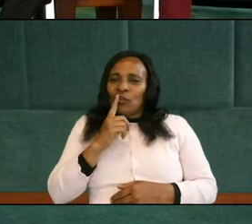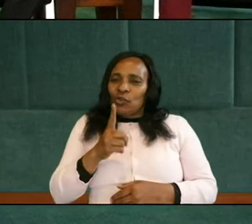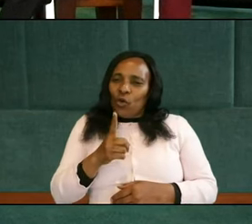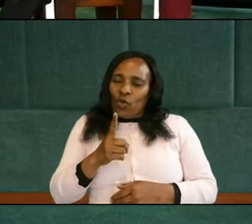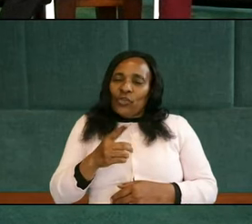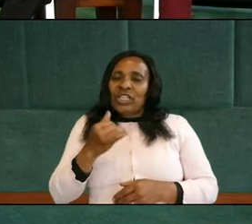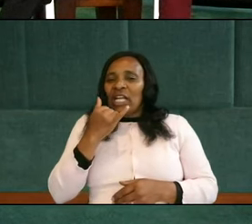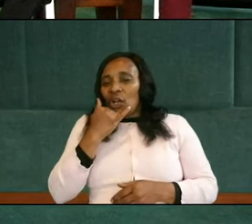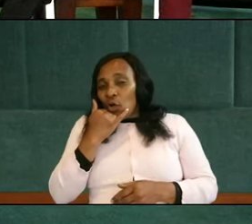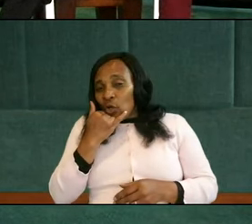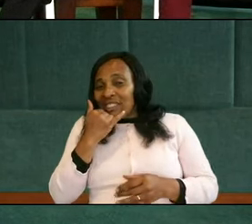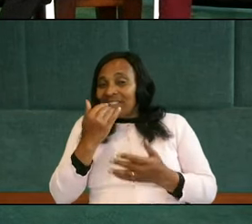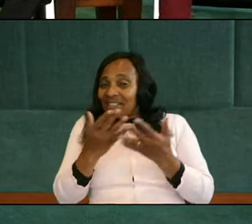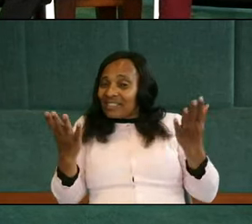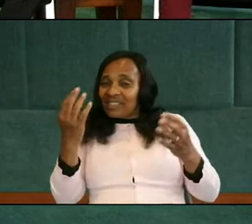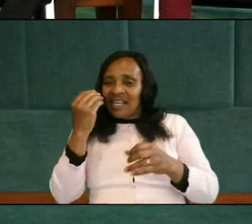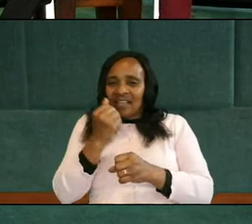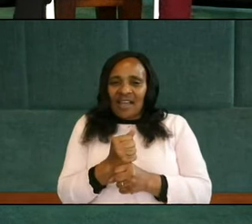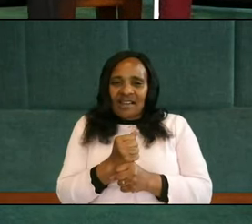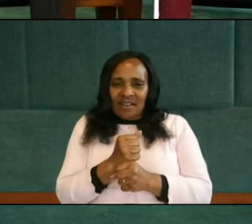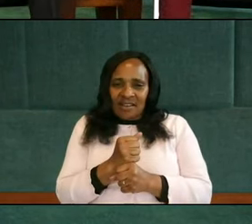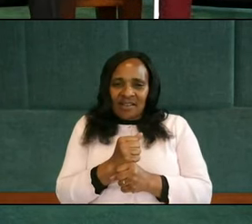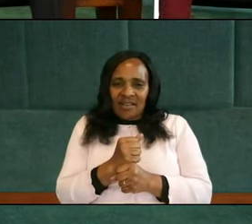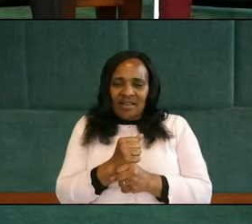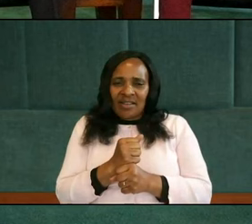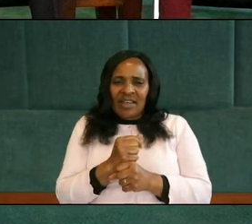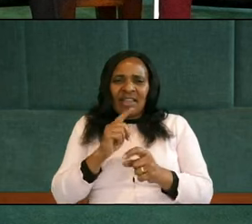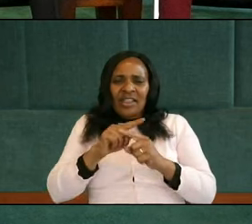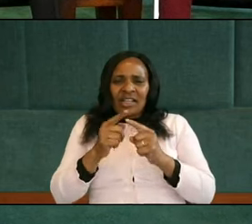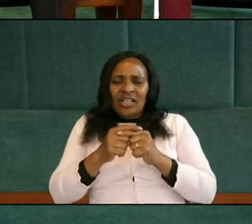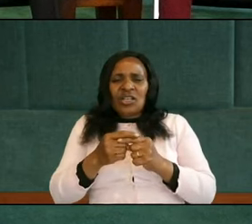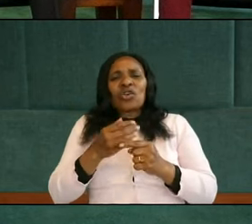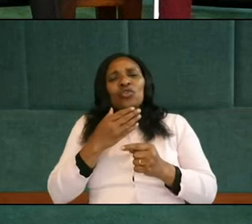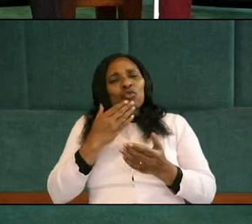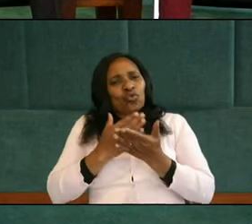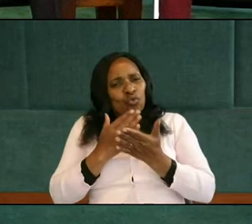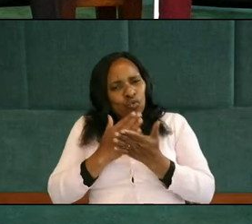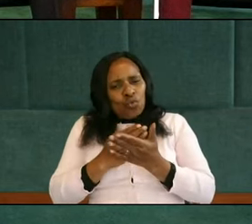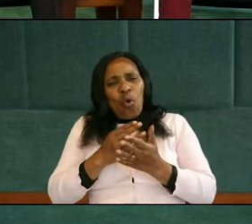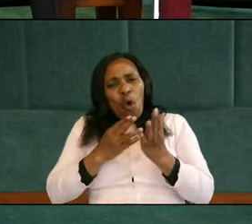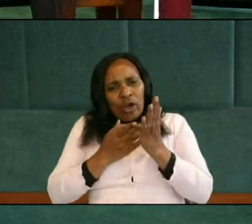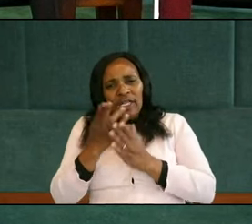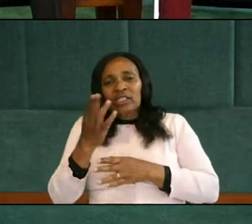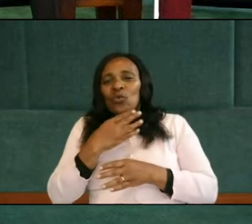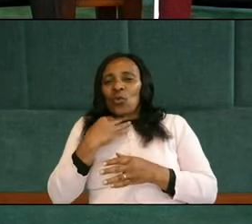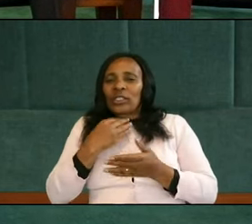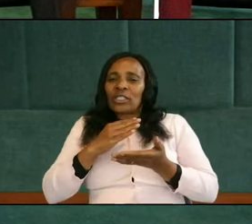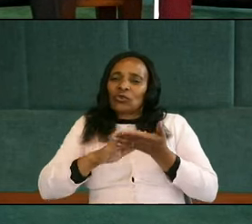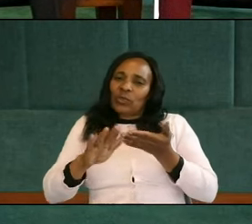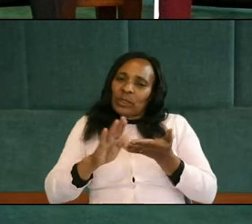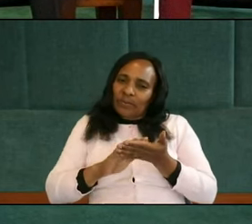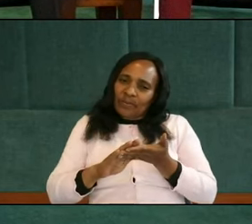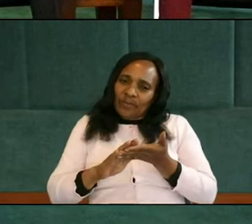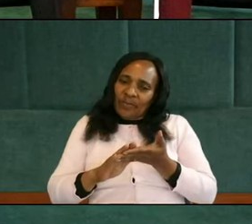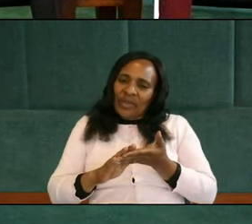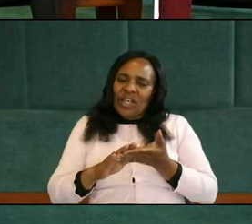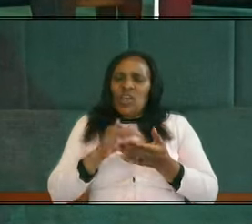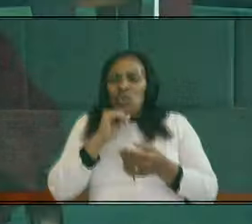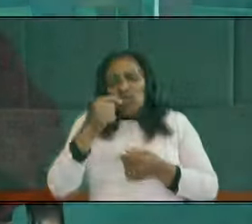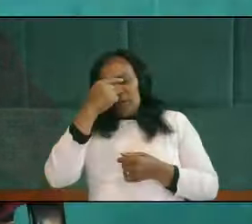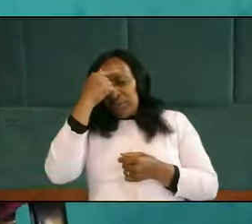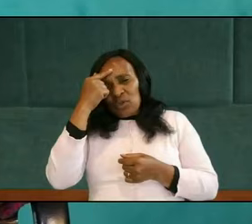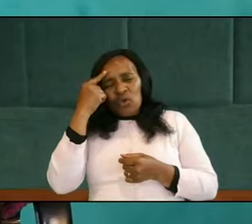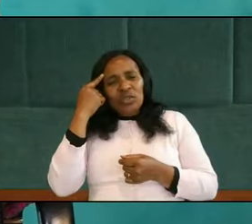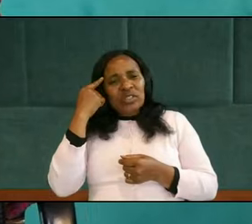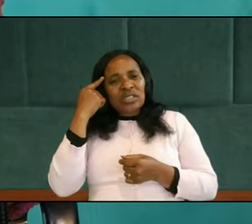in what he had done, and he sincerely wanted to repent. Not because he was